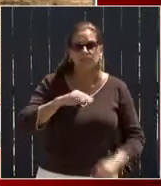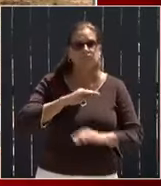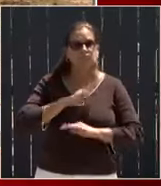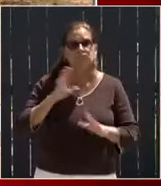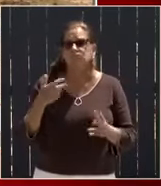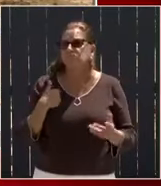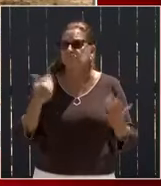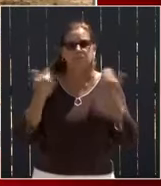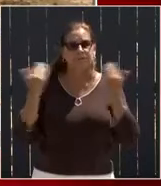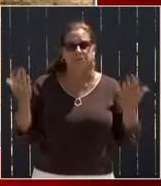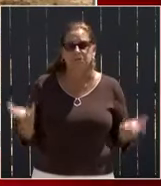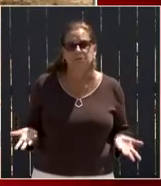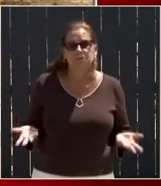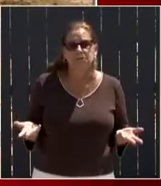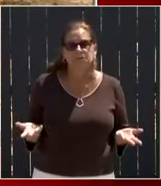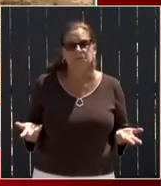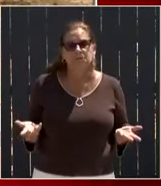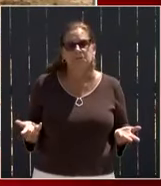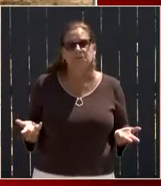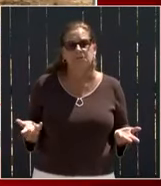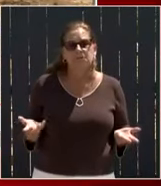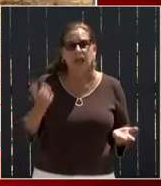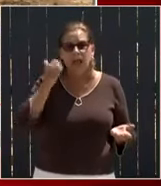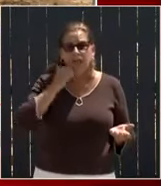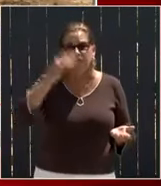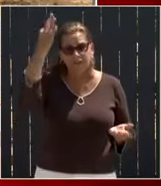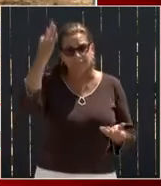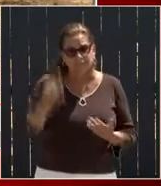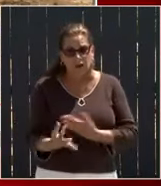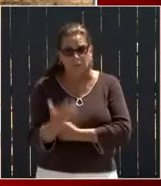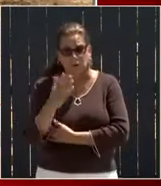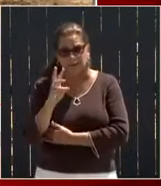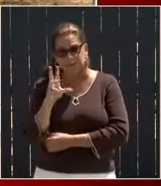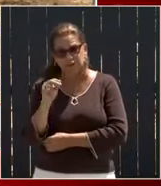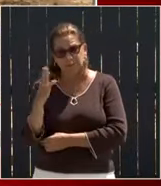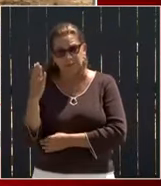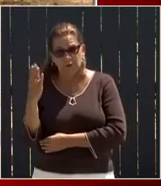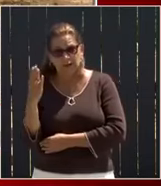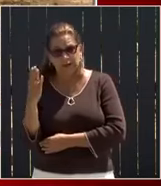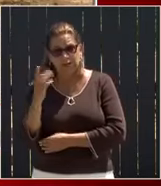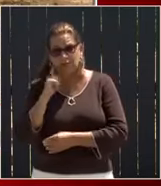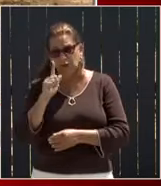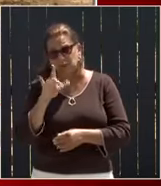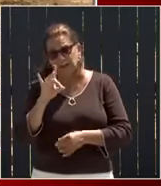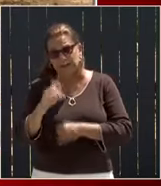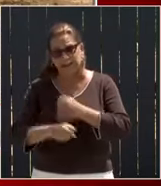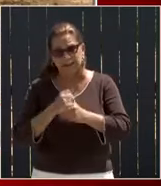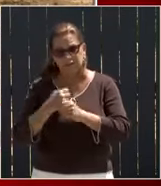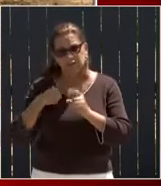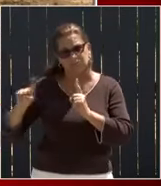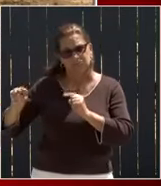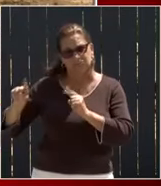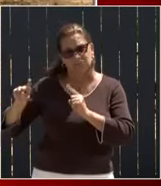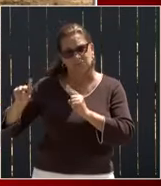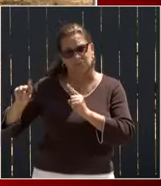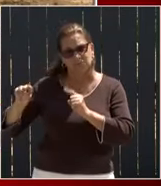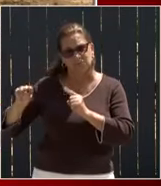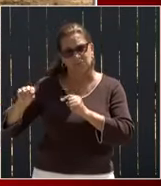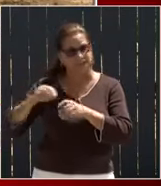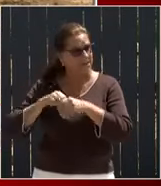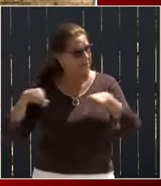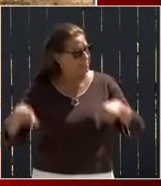at 6:30 a.m. for 28 years, minus COVID, I was in Anacostia, and